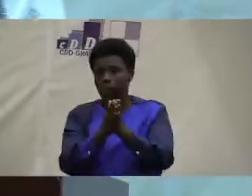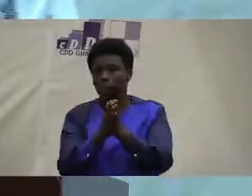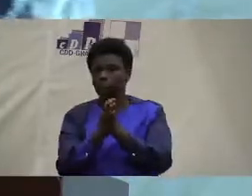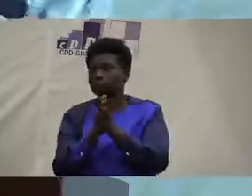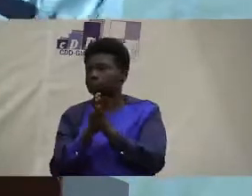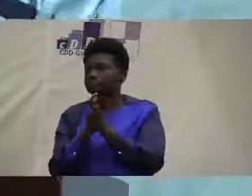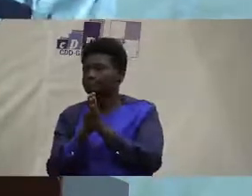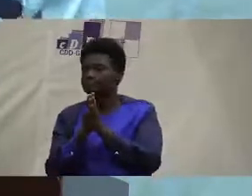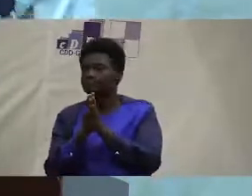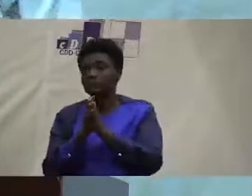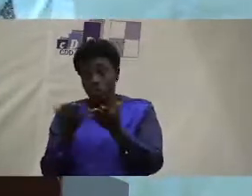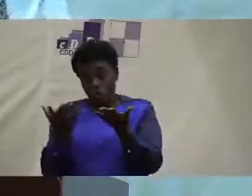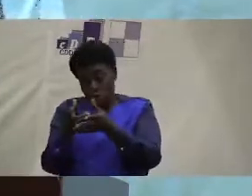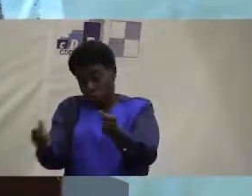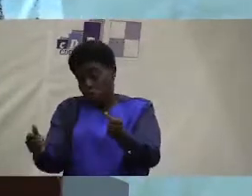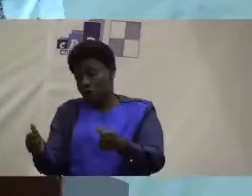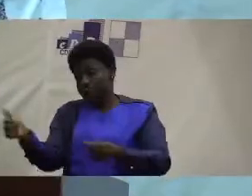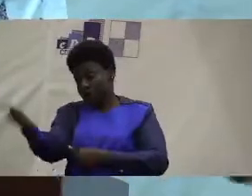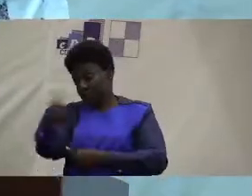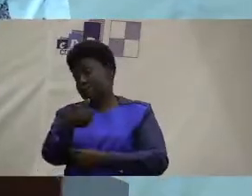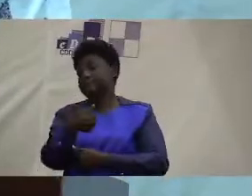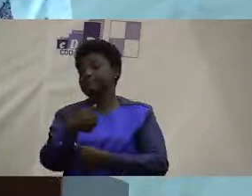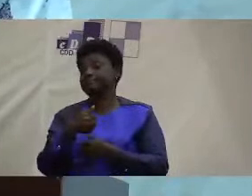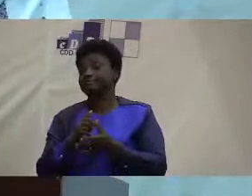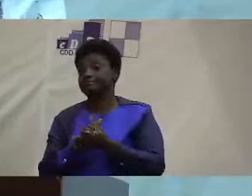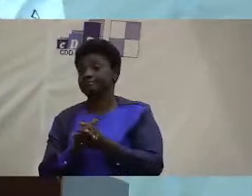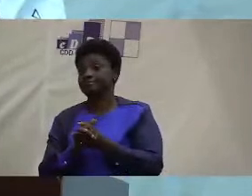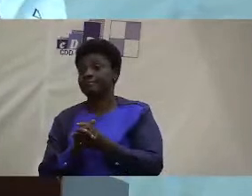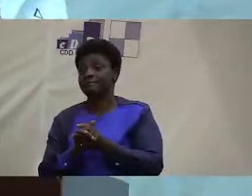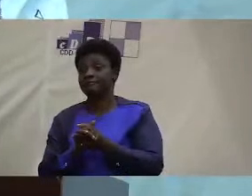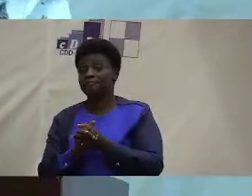be addressing ourselves.